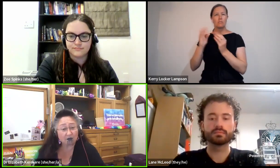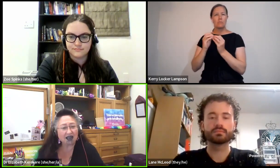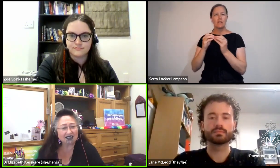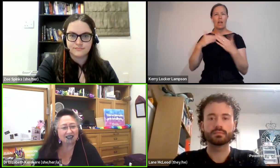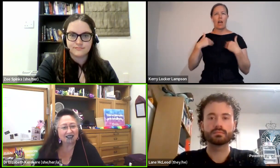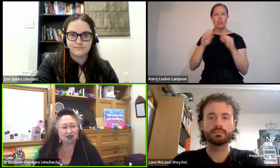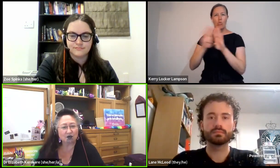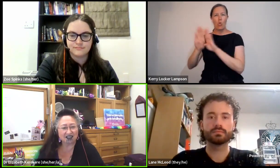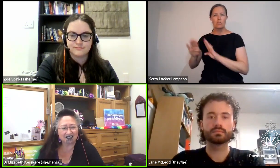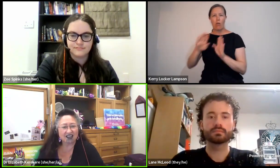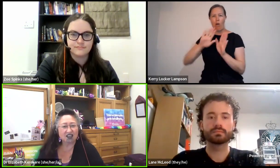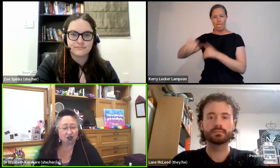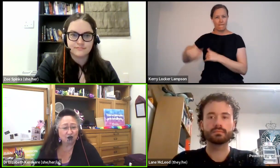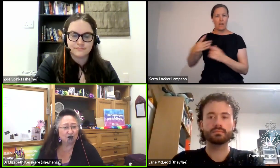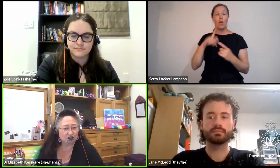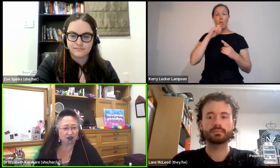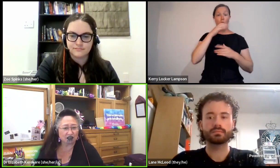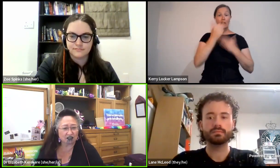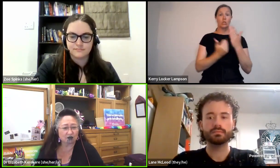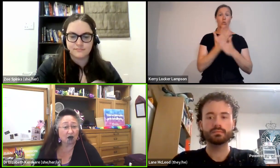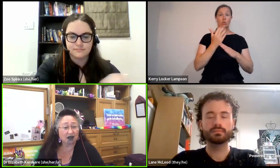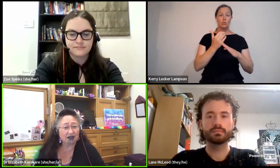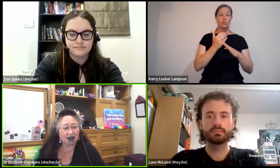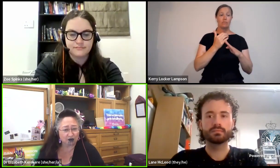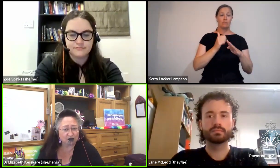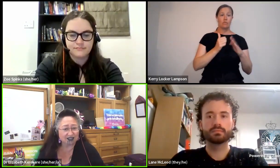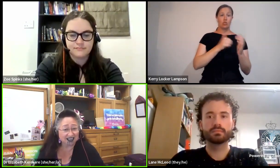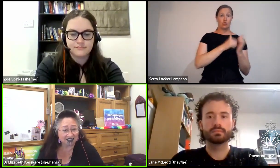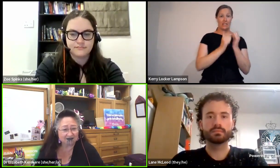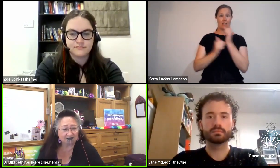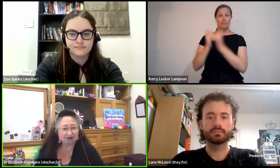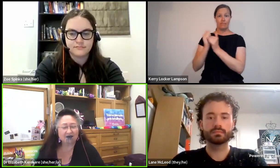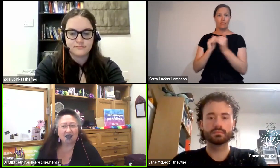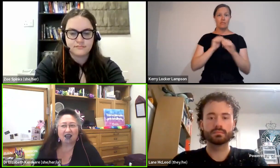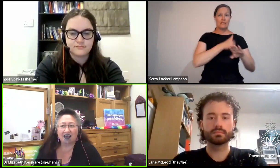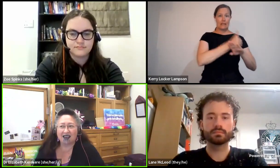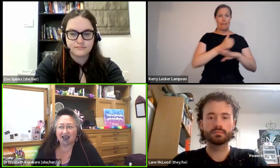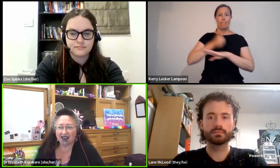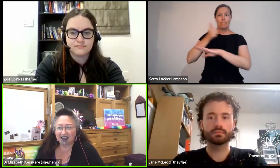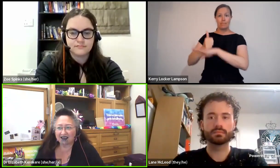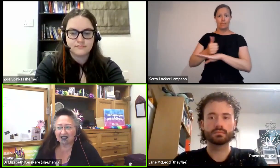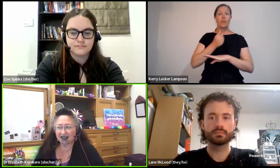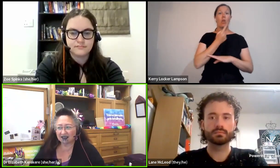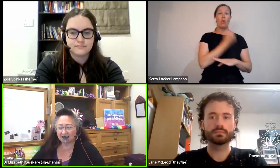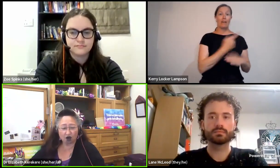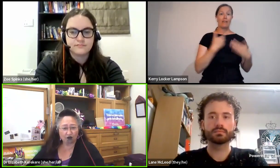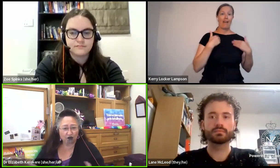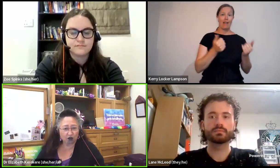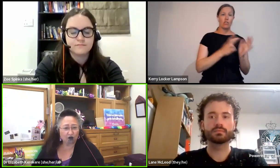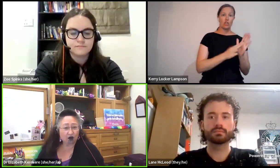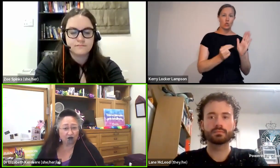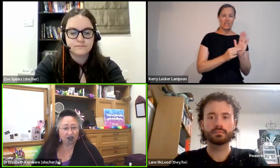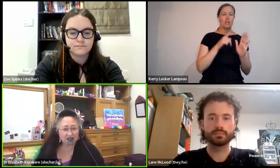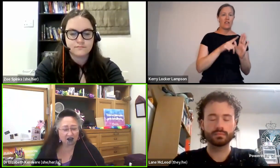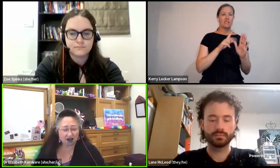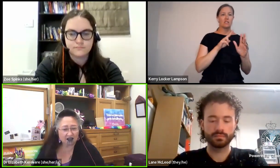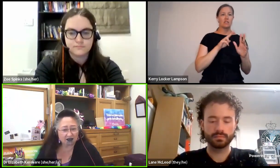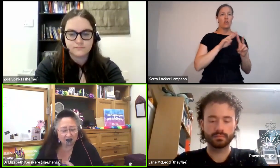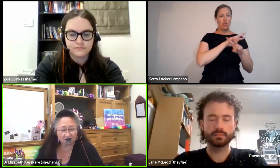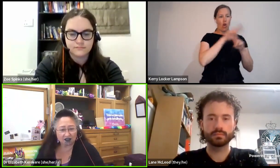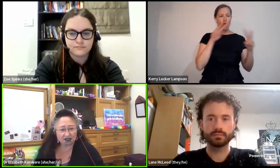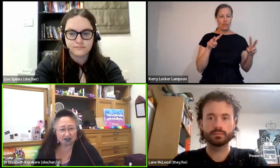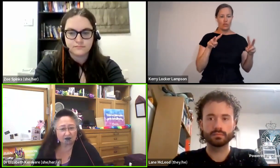It replaces it with two structures. One, Health New Zealand, and that is the overview of the